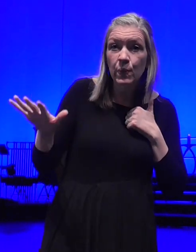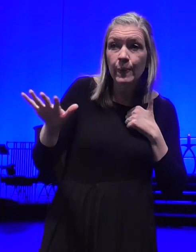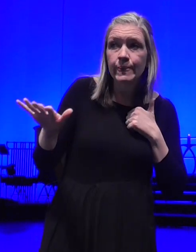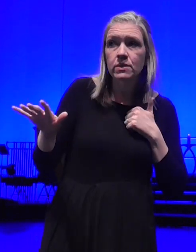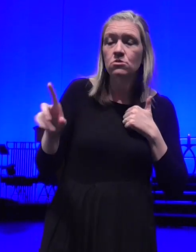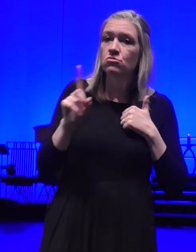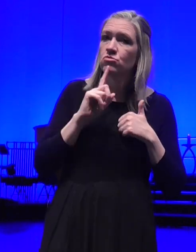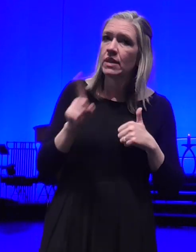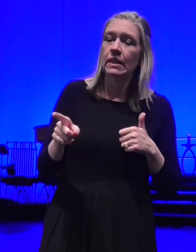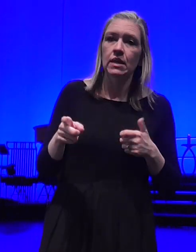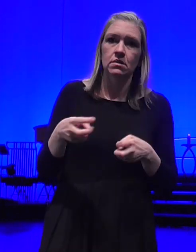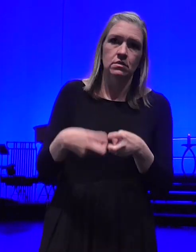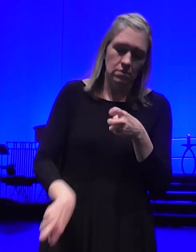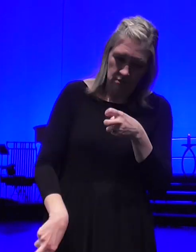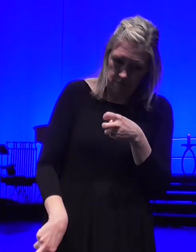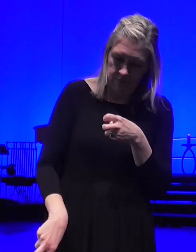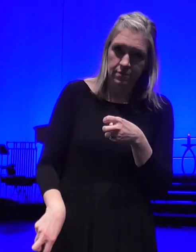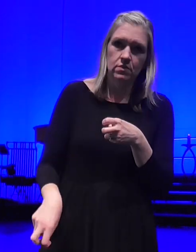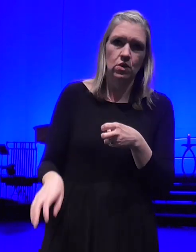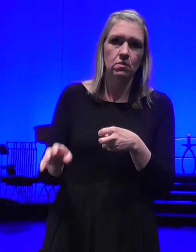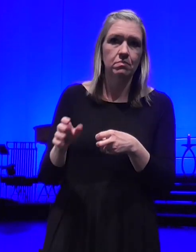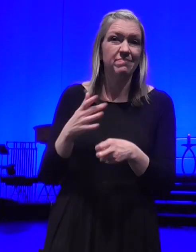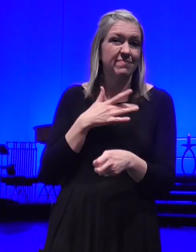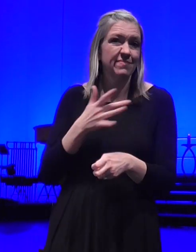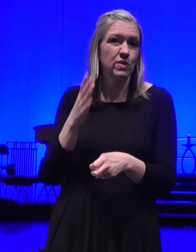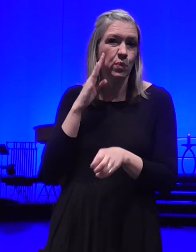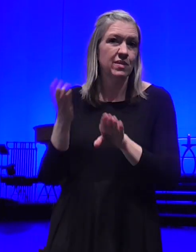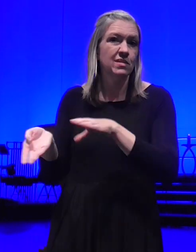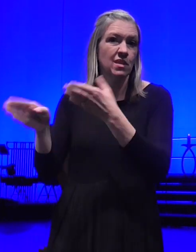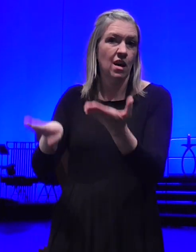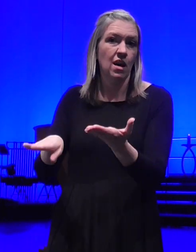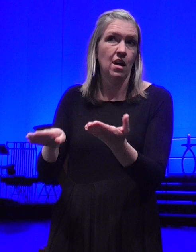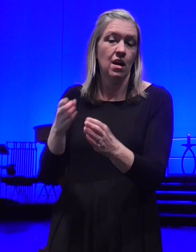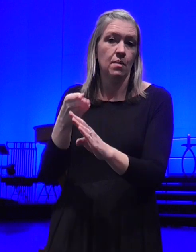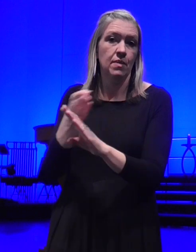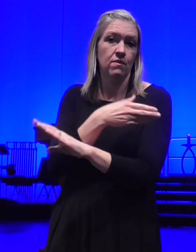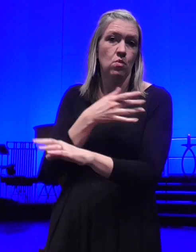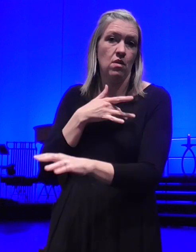likely that you would die before you had your heart transplant.